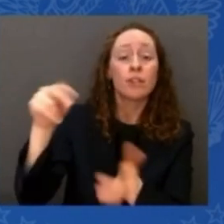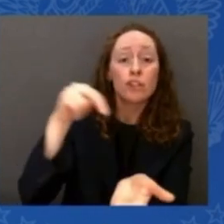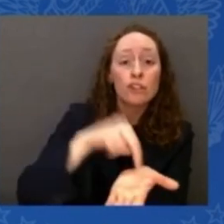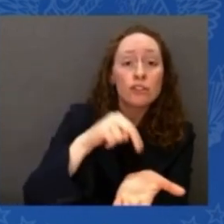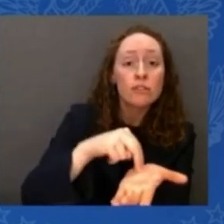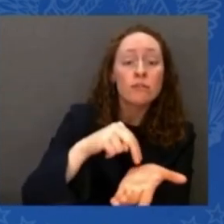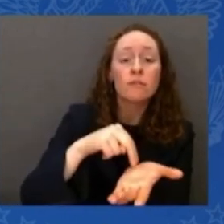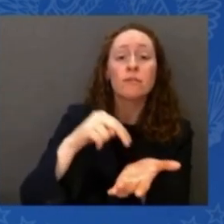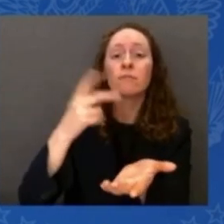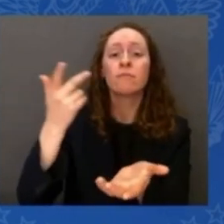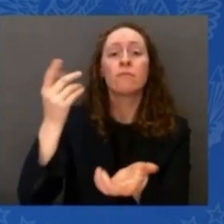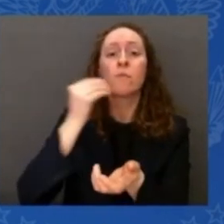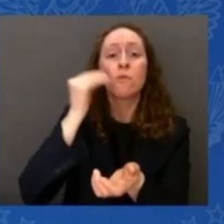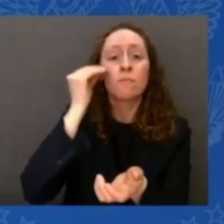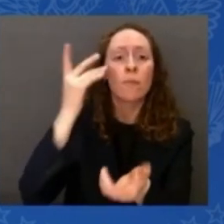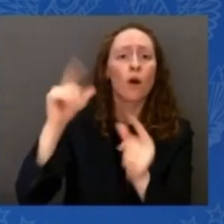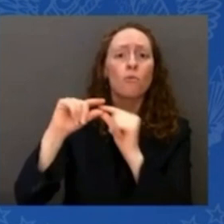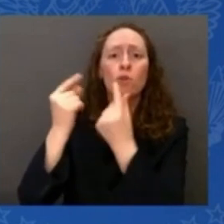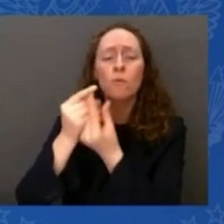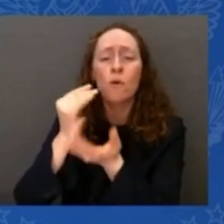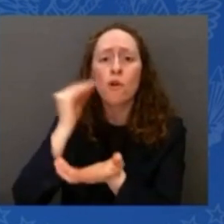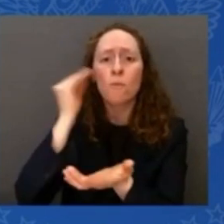home.